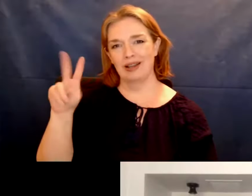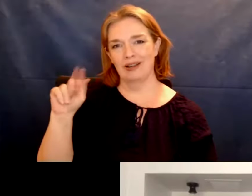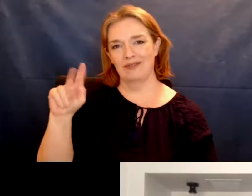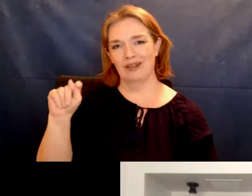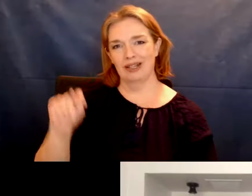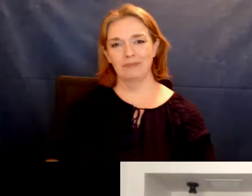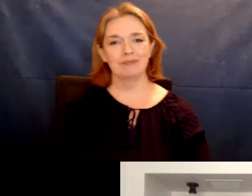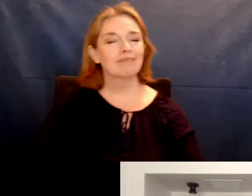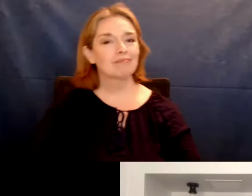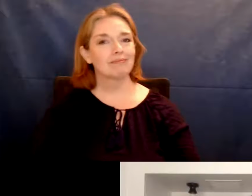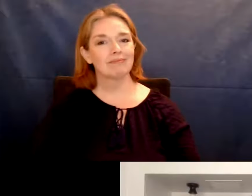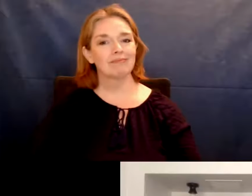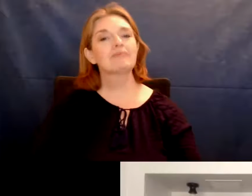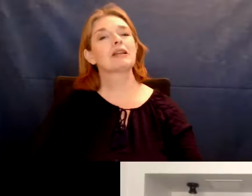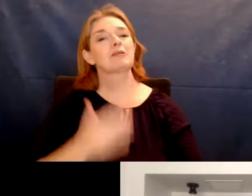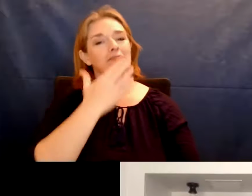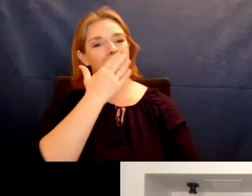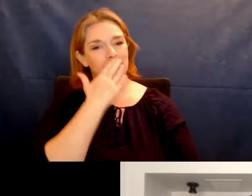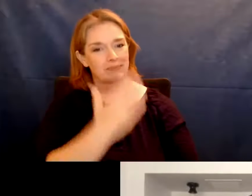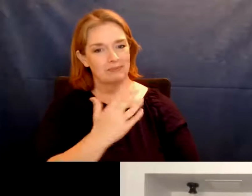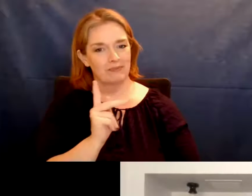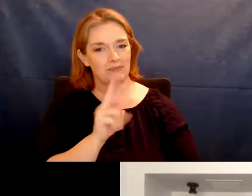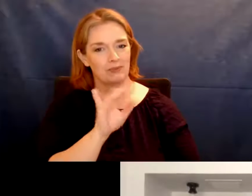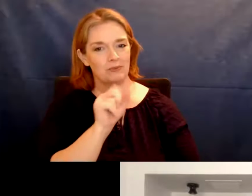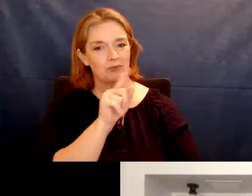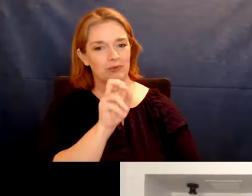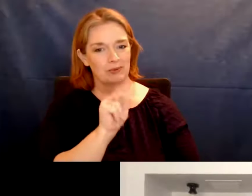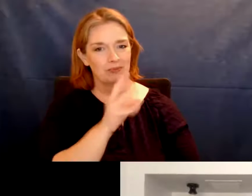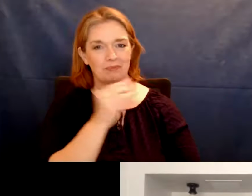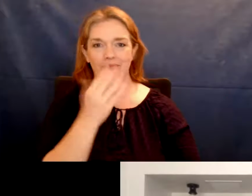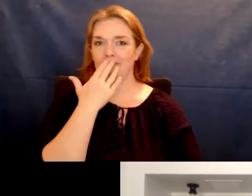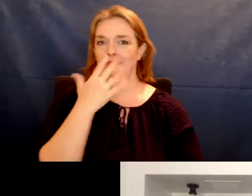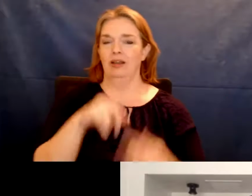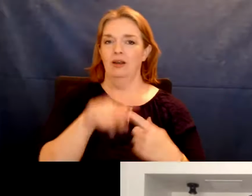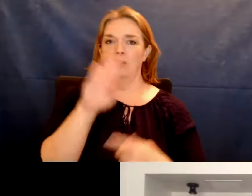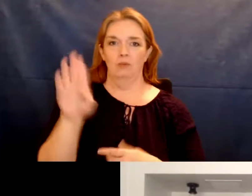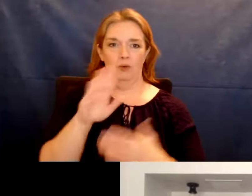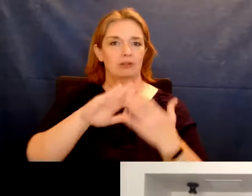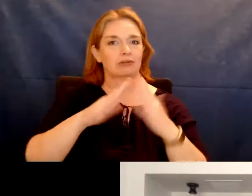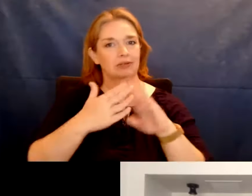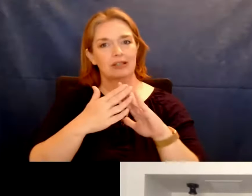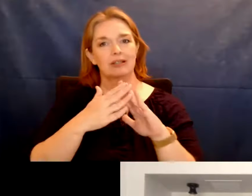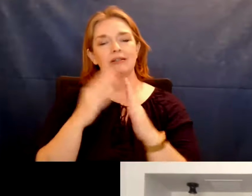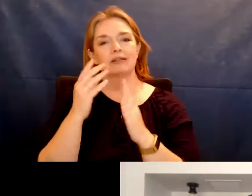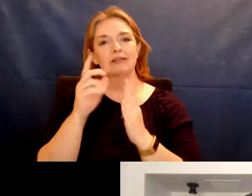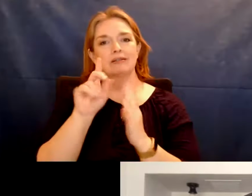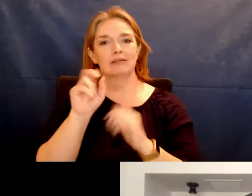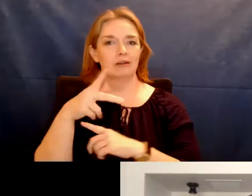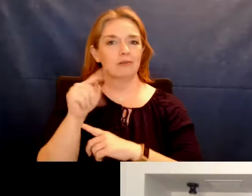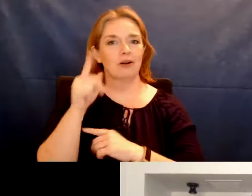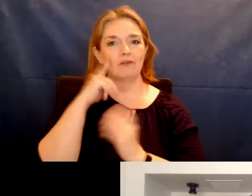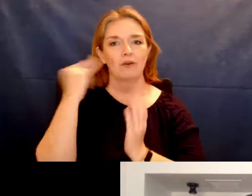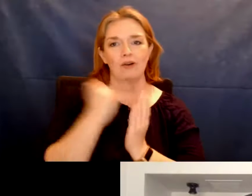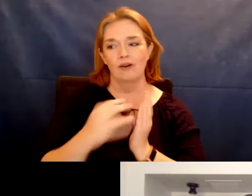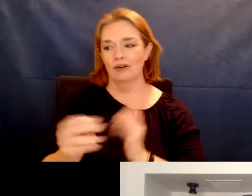Thank you so much, Kristen, and the Boise City Department of Arts and History and all of the staff here